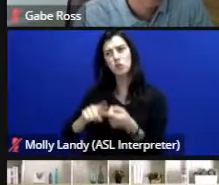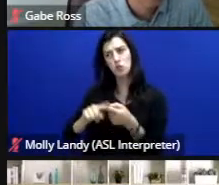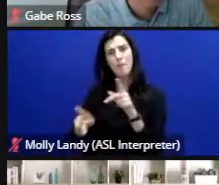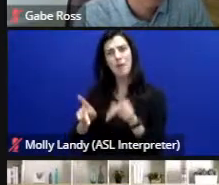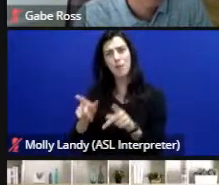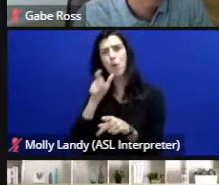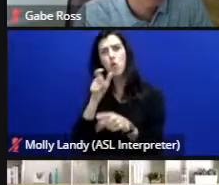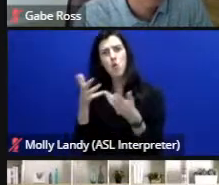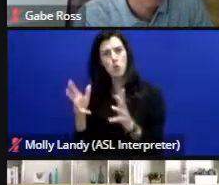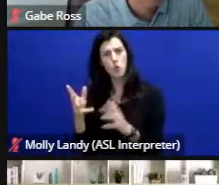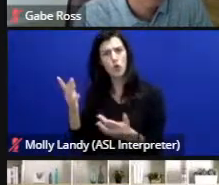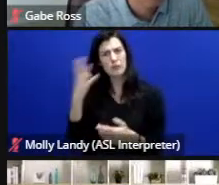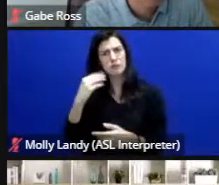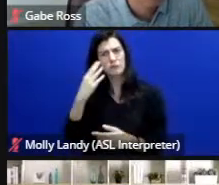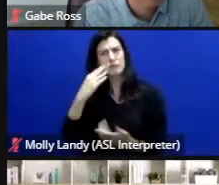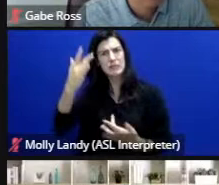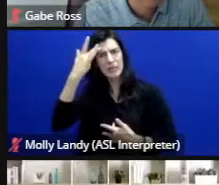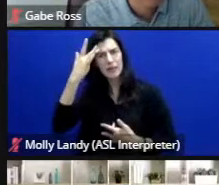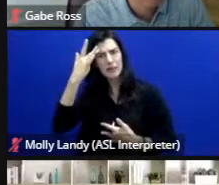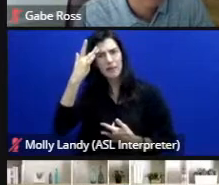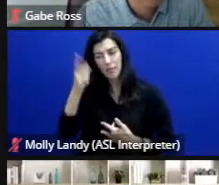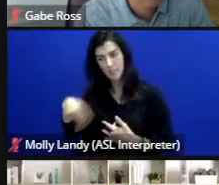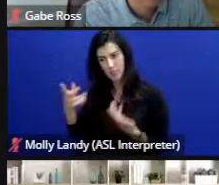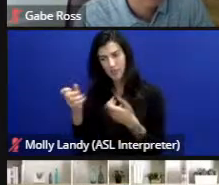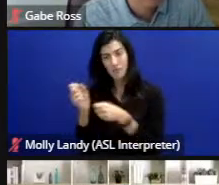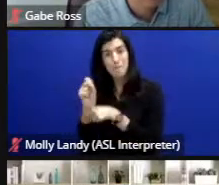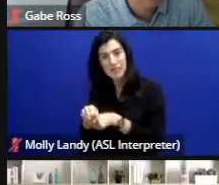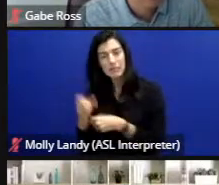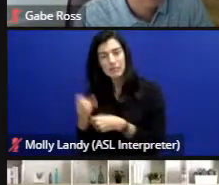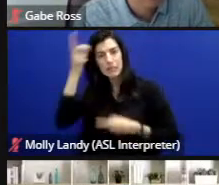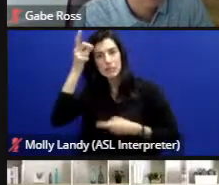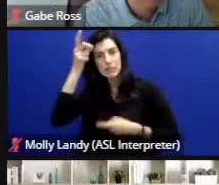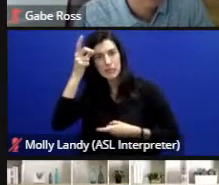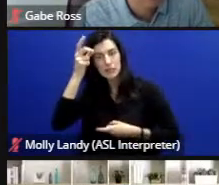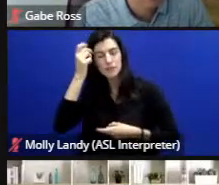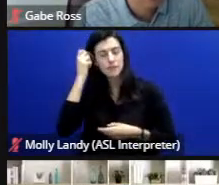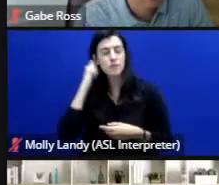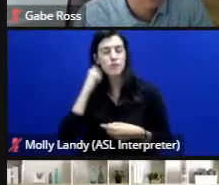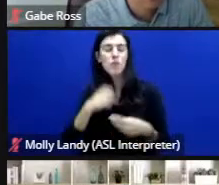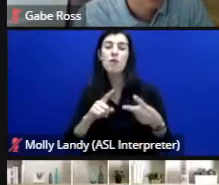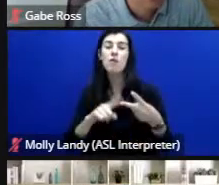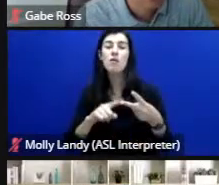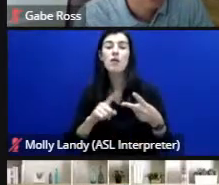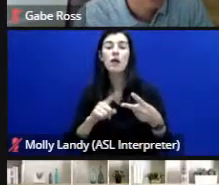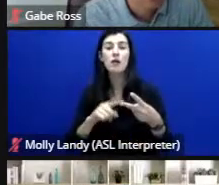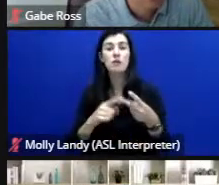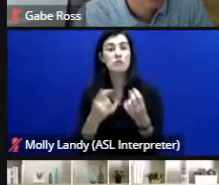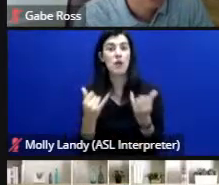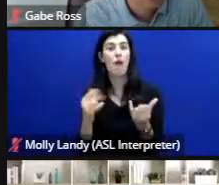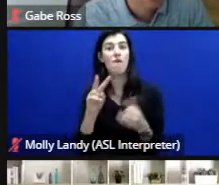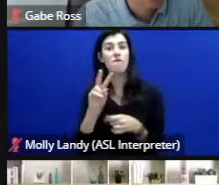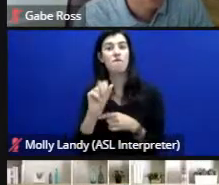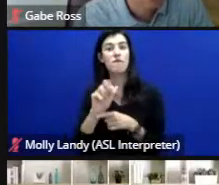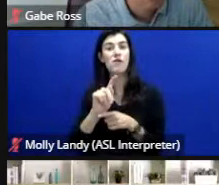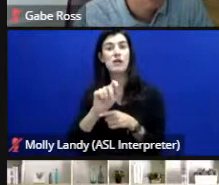for, being able to beat the disease. And second of all, with these variants all coming at one time, I'm not really sure we should